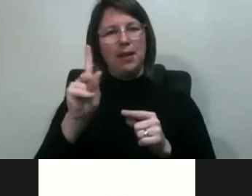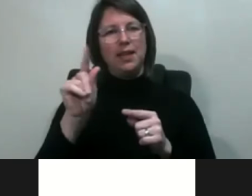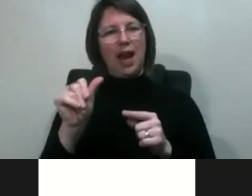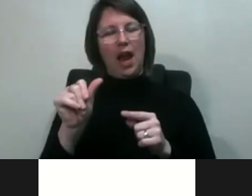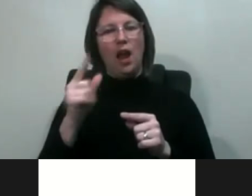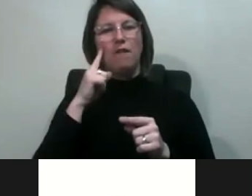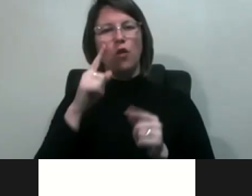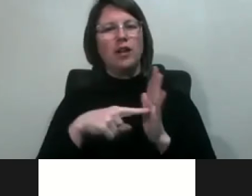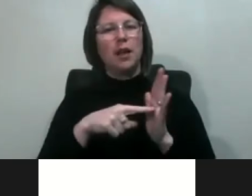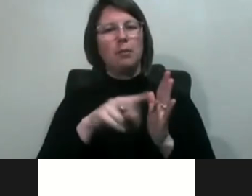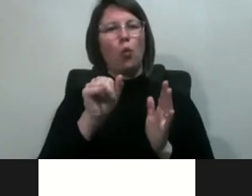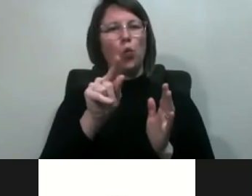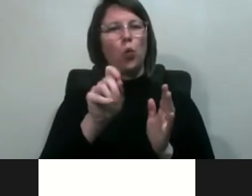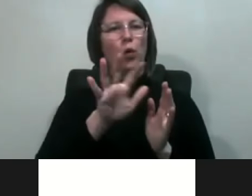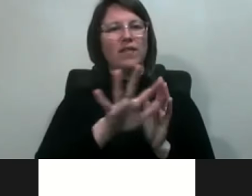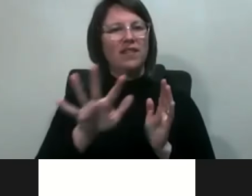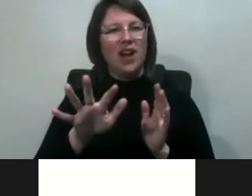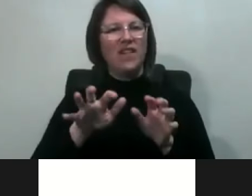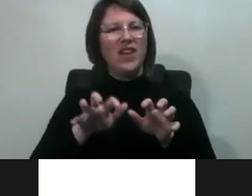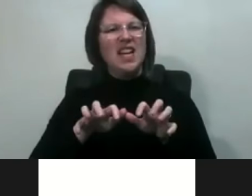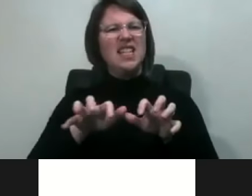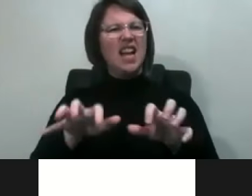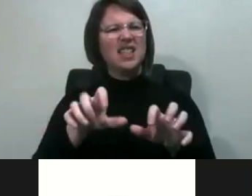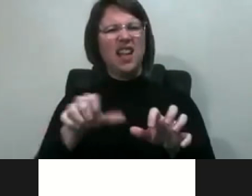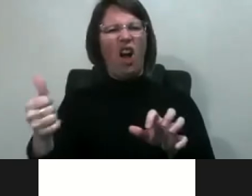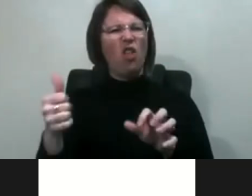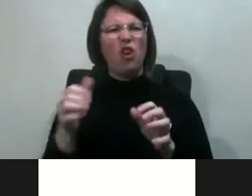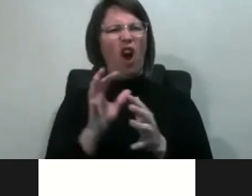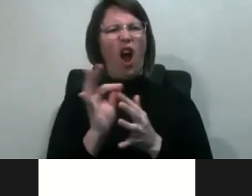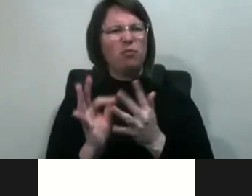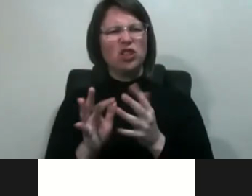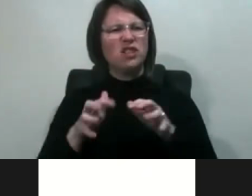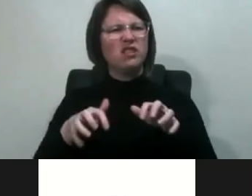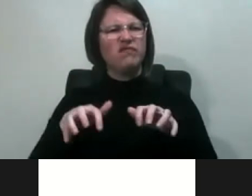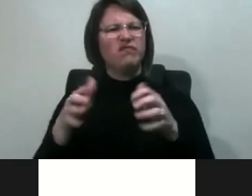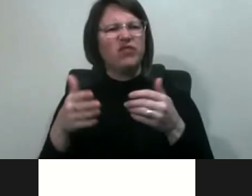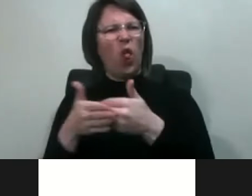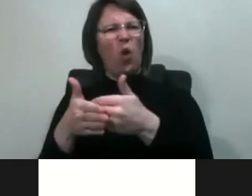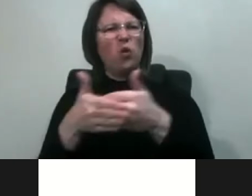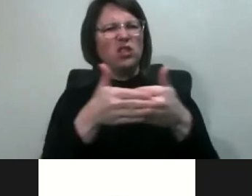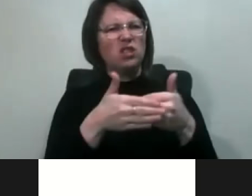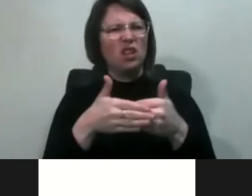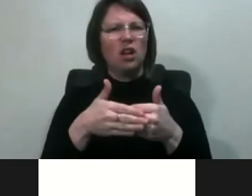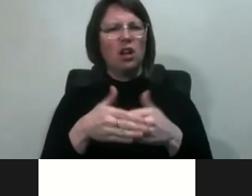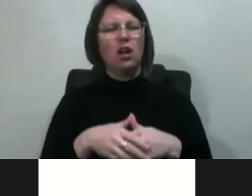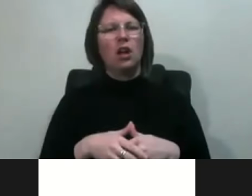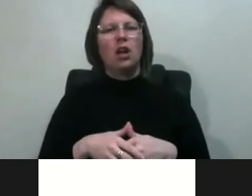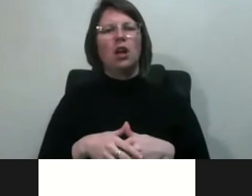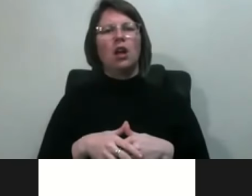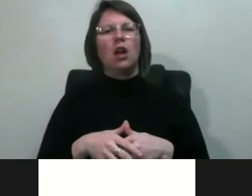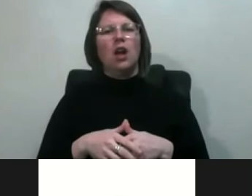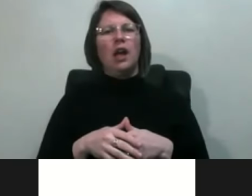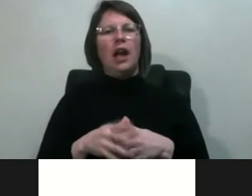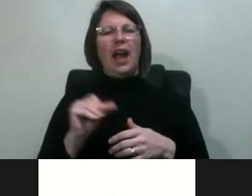Route 55, because there's so much density of other alternatives, and there's other rules about being in a contiguous area that